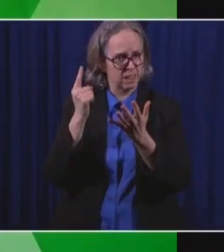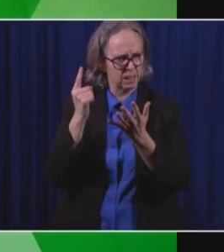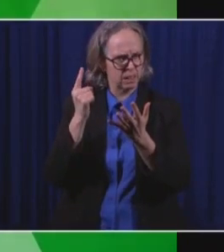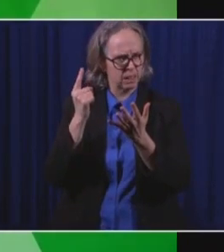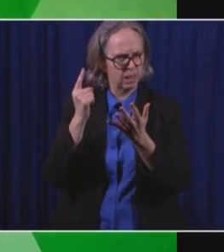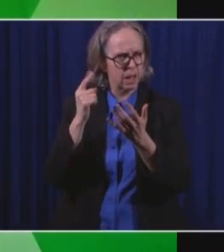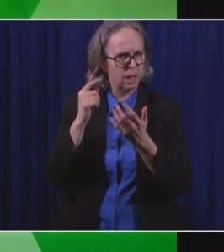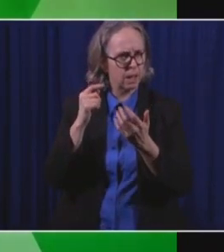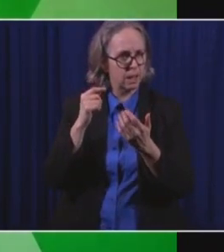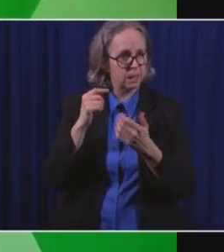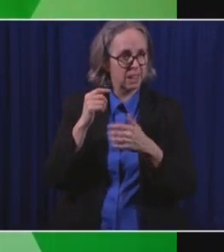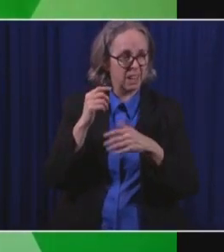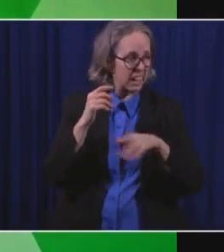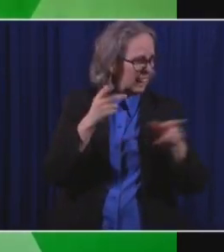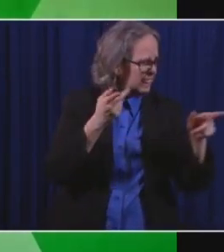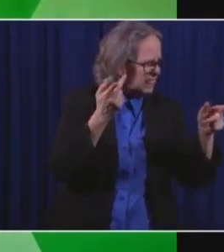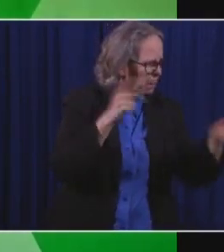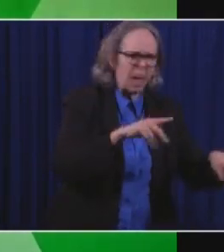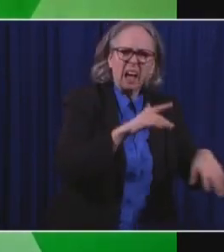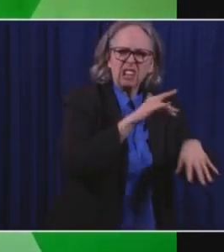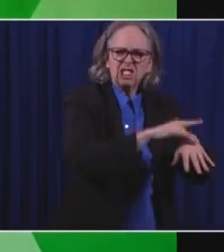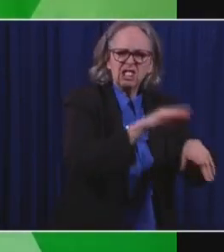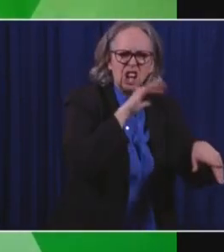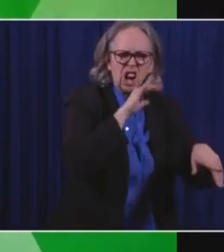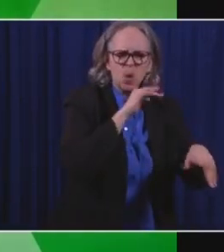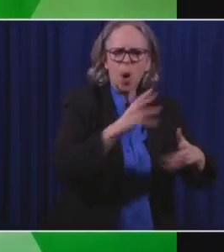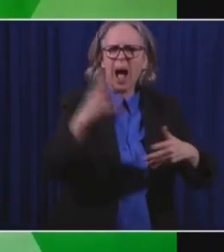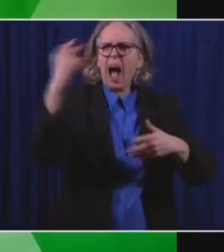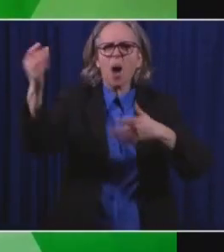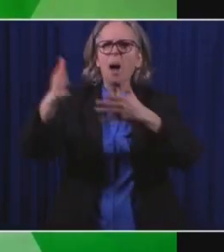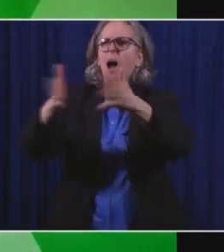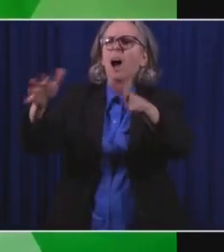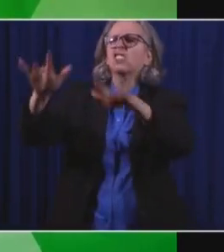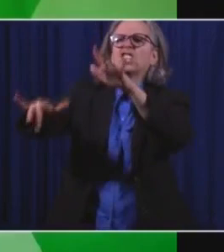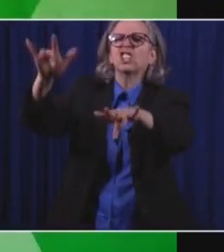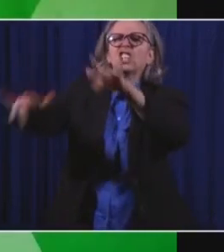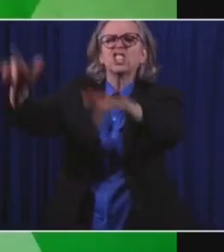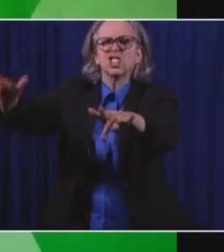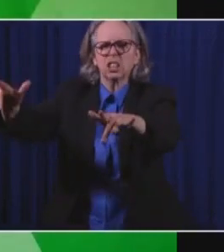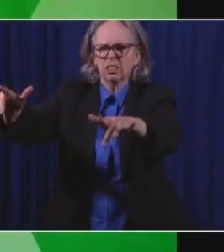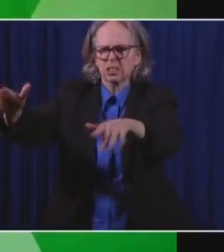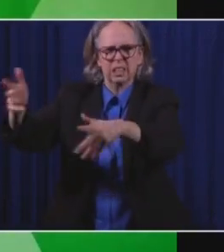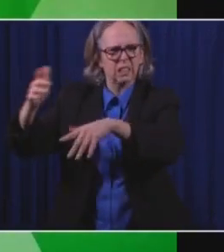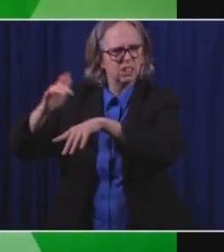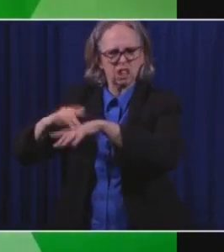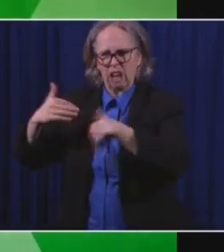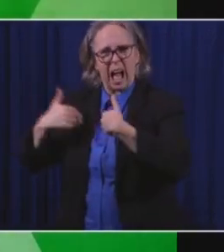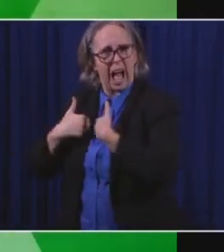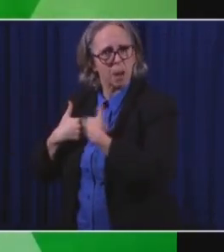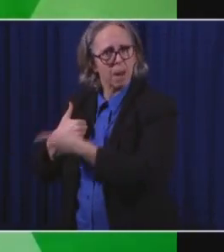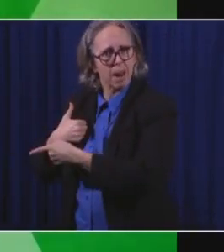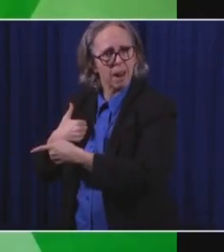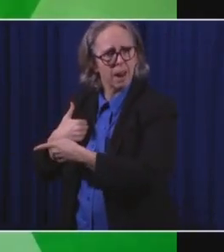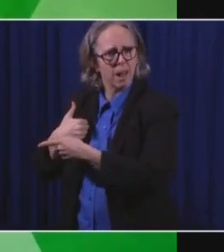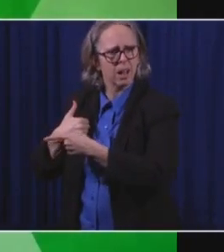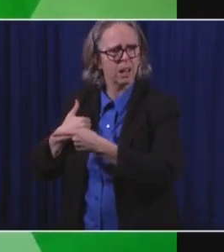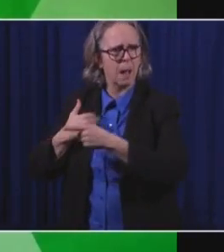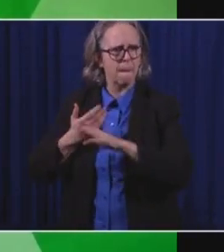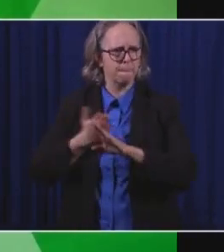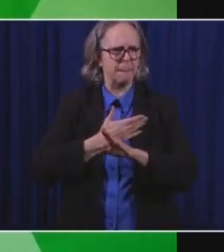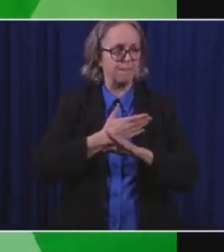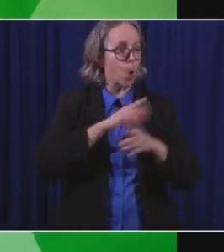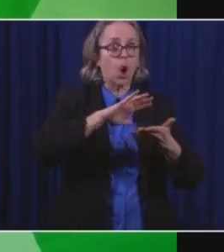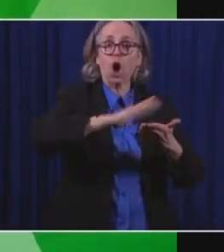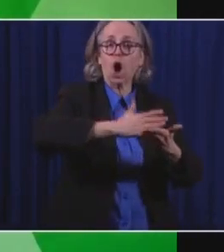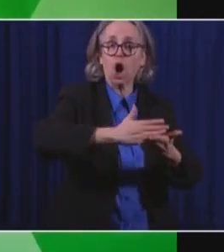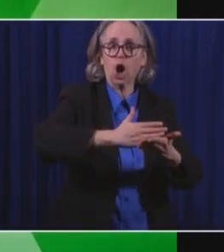dirty, been in a public place, touched an animal, or before you prepare food.